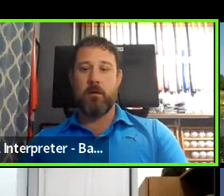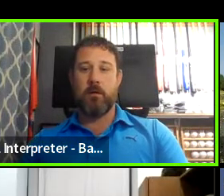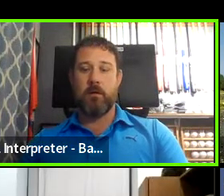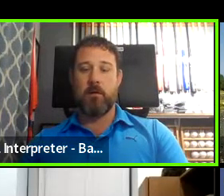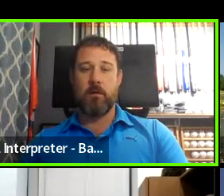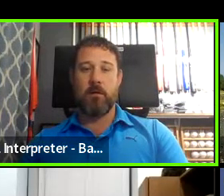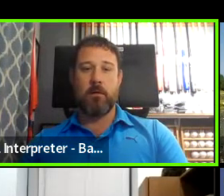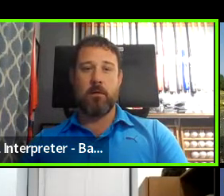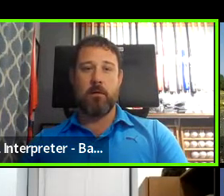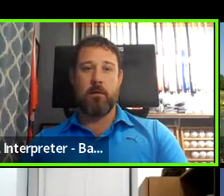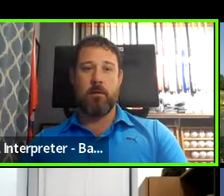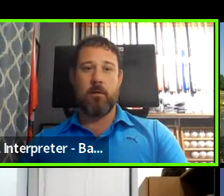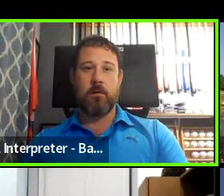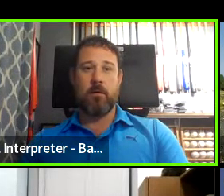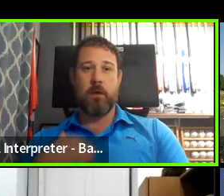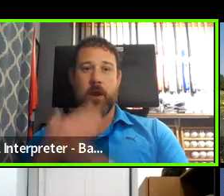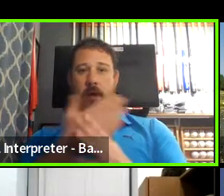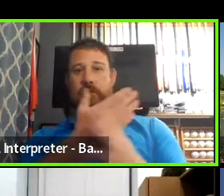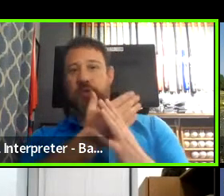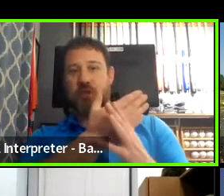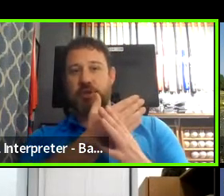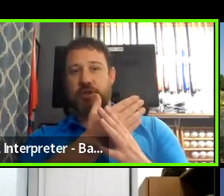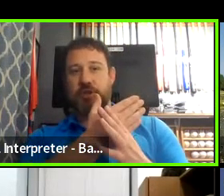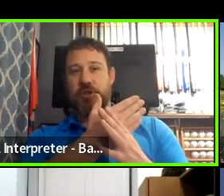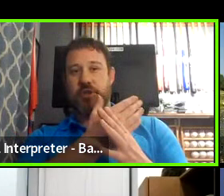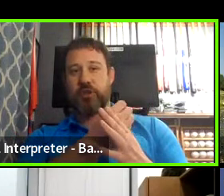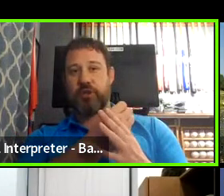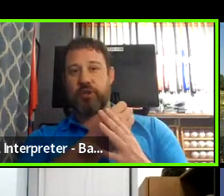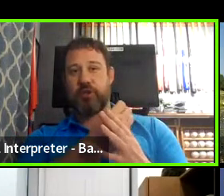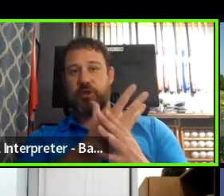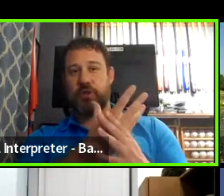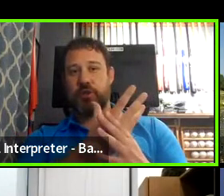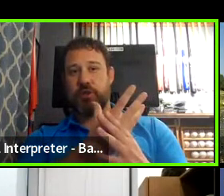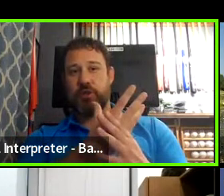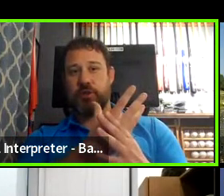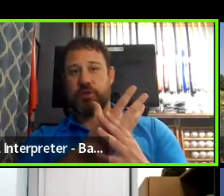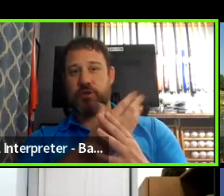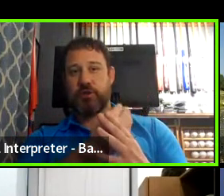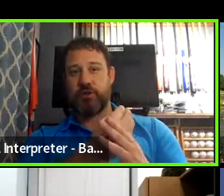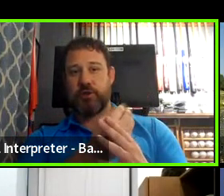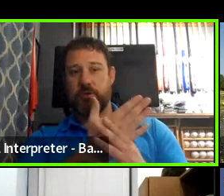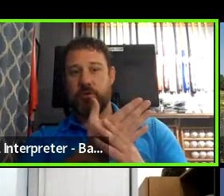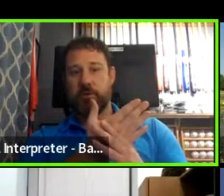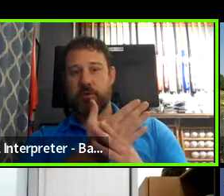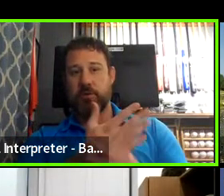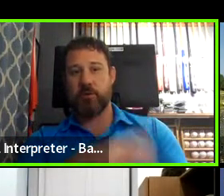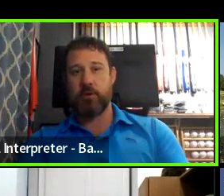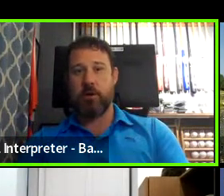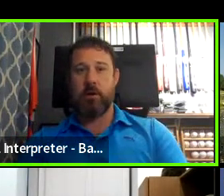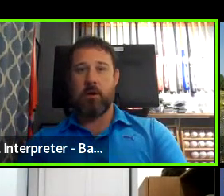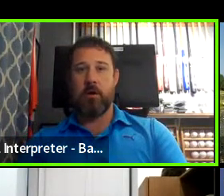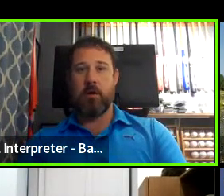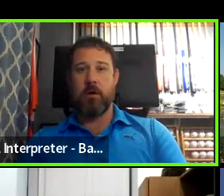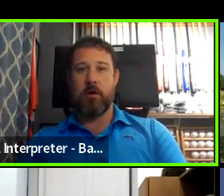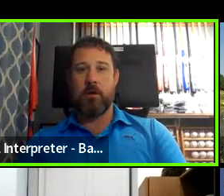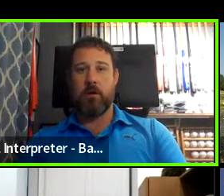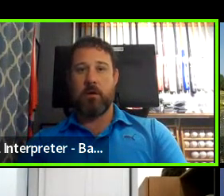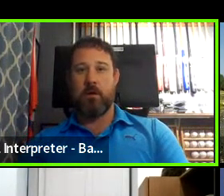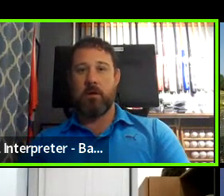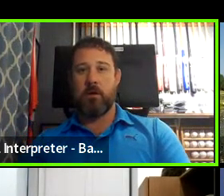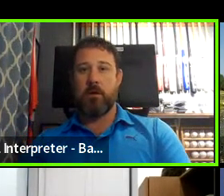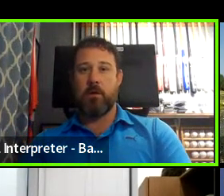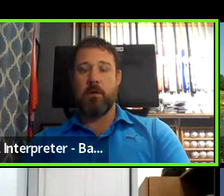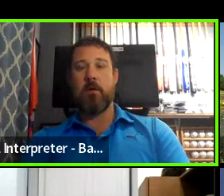Thank you. May I have permission to share my screen? Do you, is it stopping you right now, Joan? Let me check it.